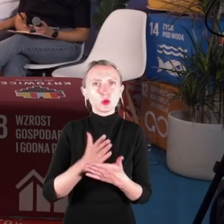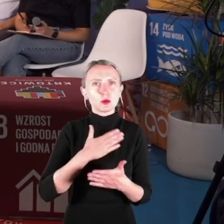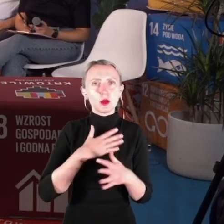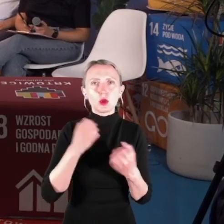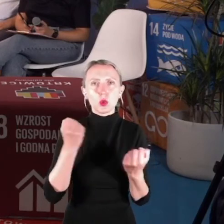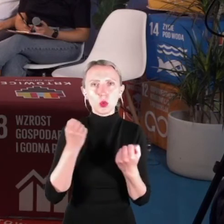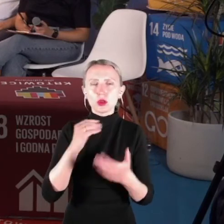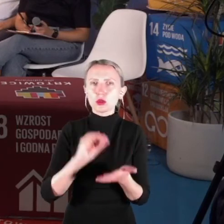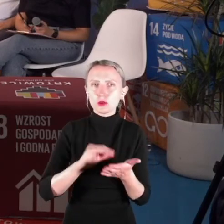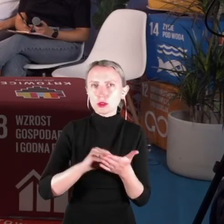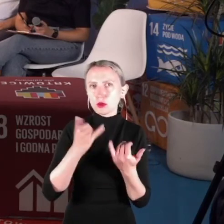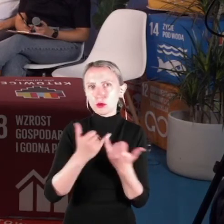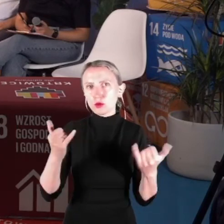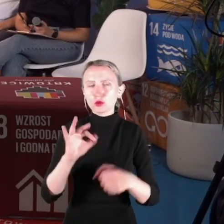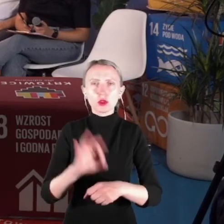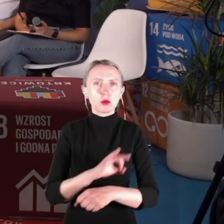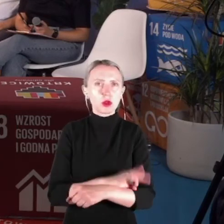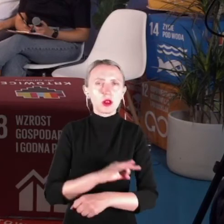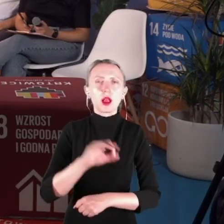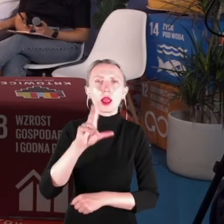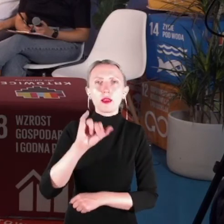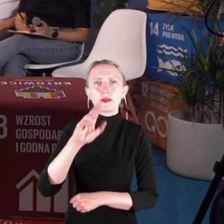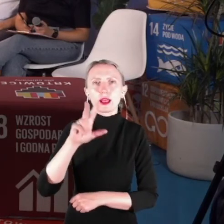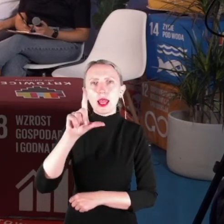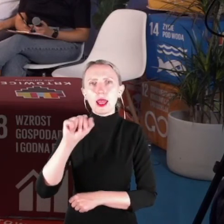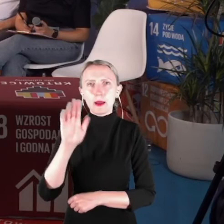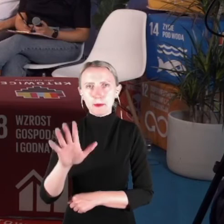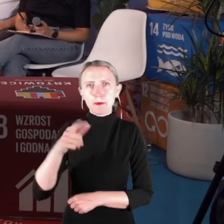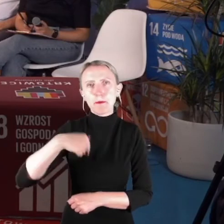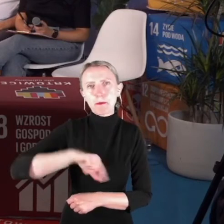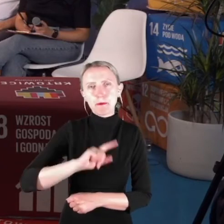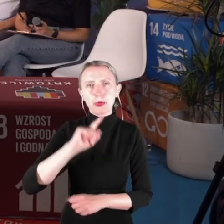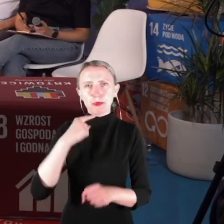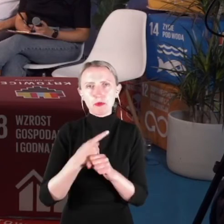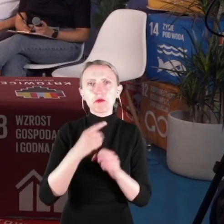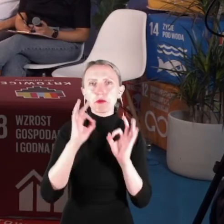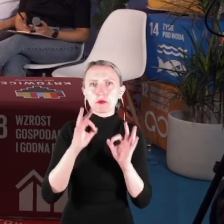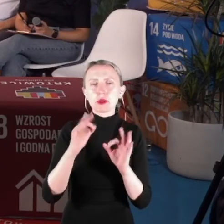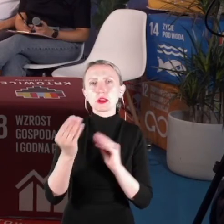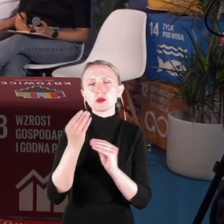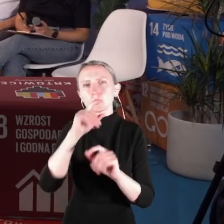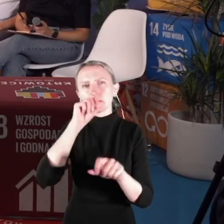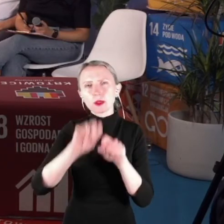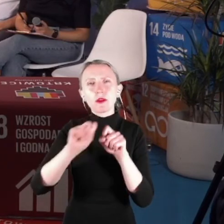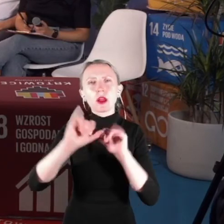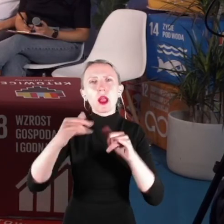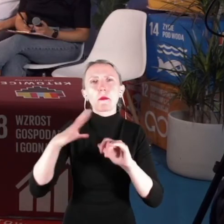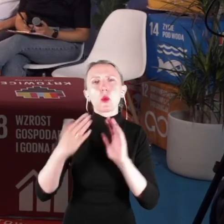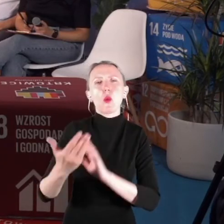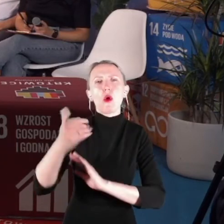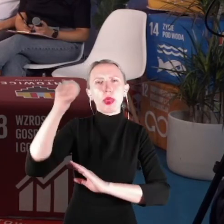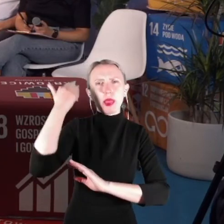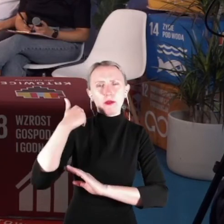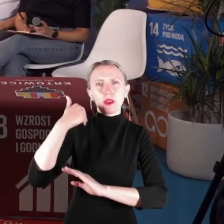and collaboration, we decided that it would be a good idea to take a step back and work on a toolkit to